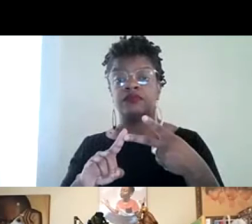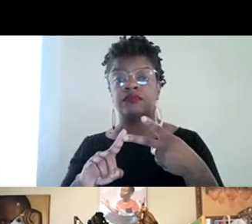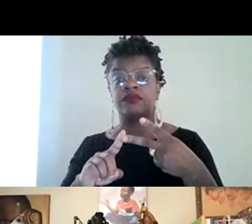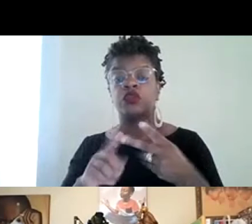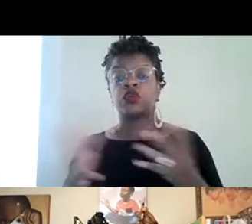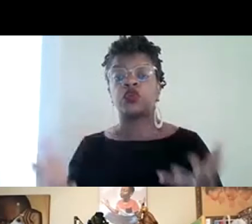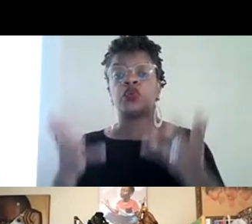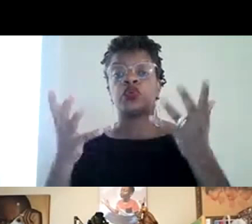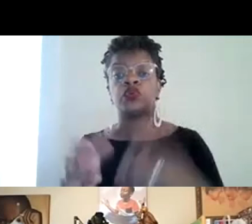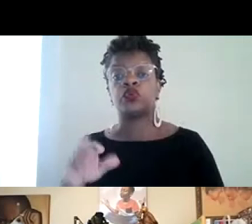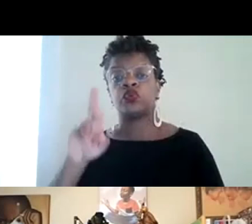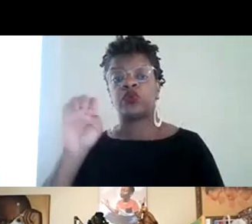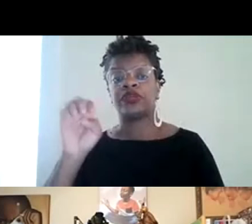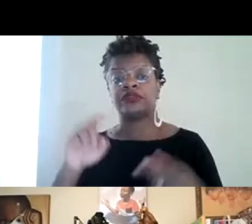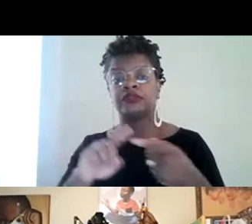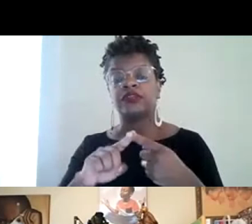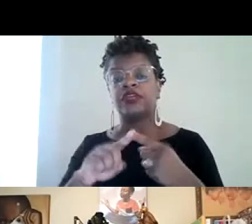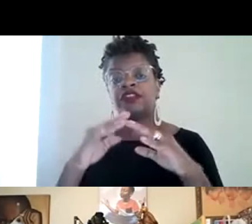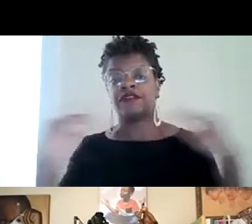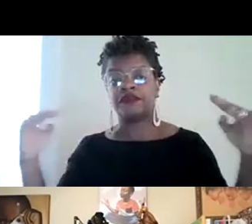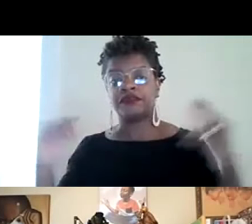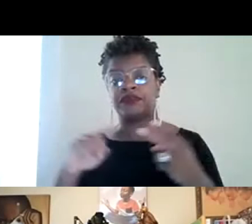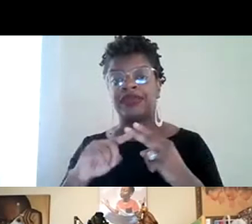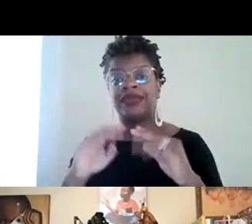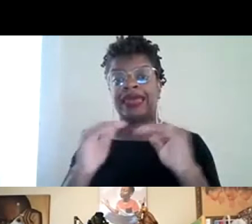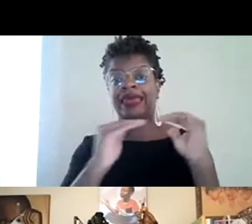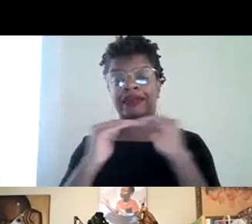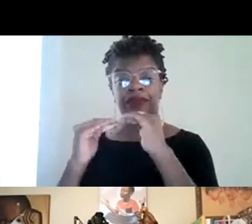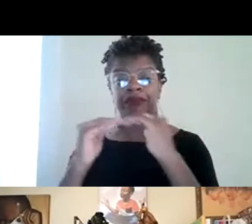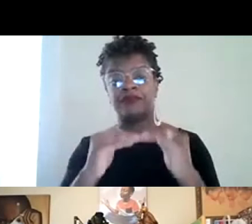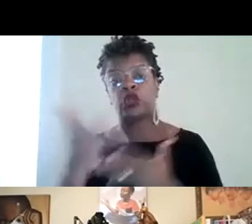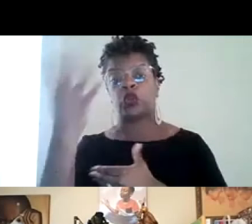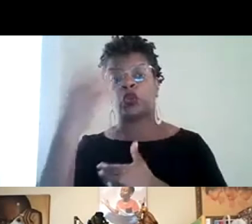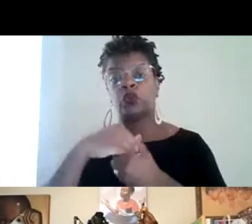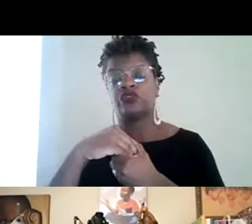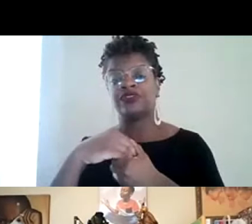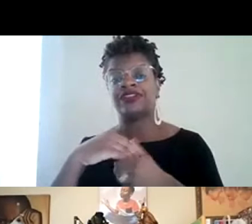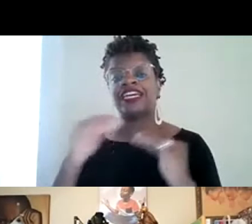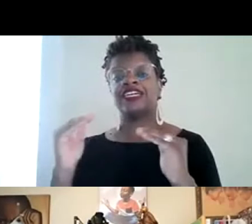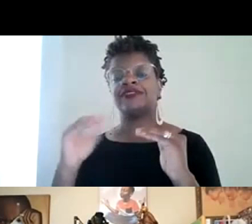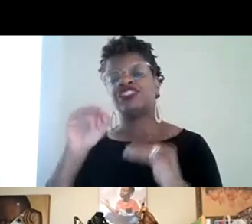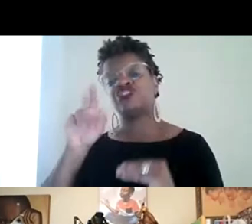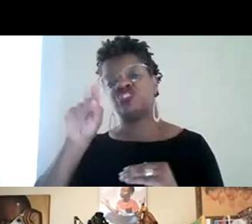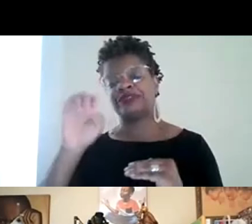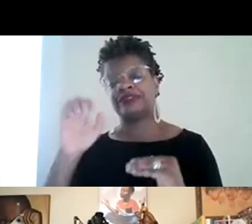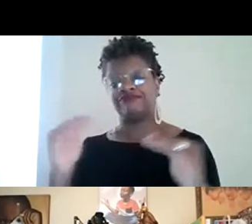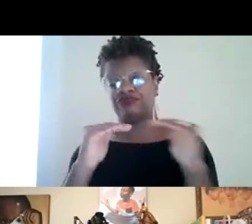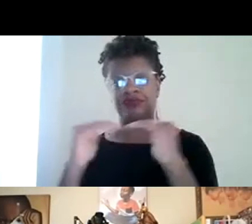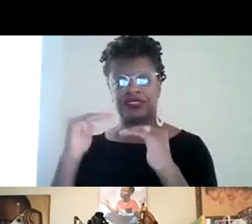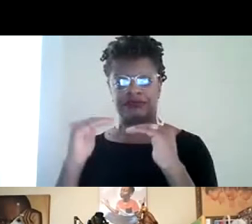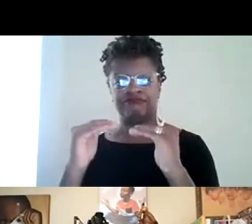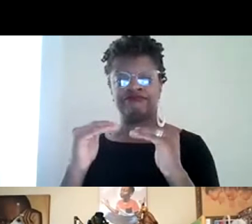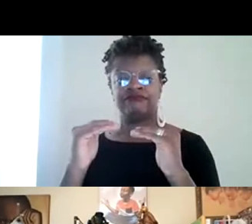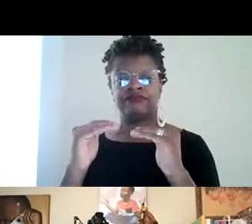equity, inclusion, and justice as resources or a resource. And we use that lens to challenge